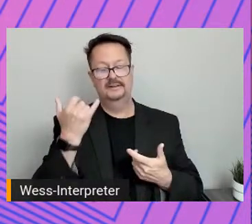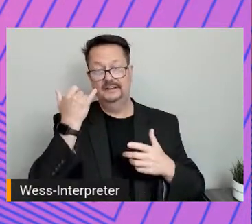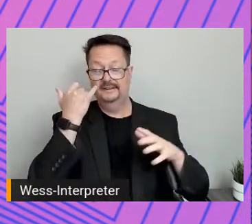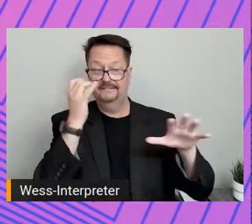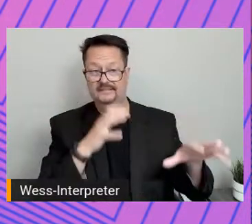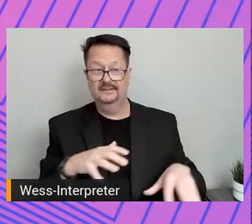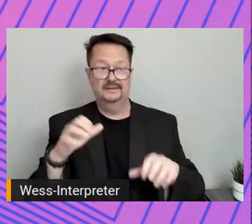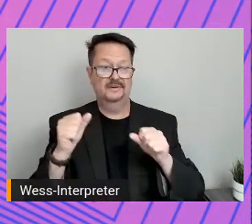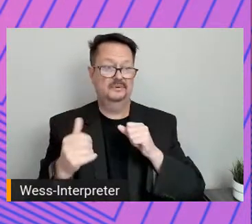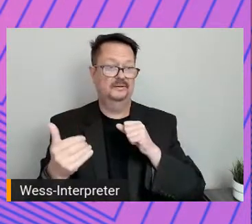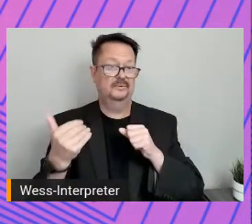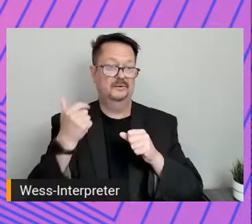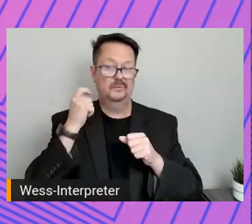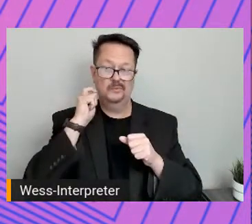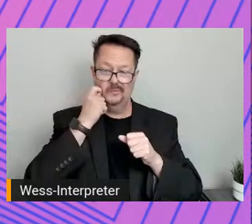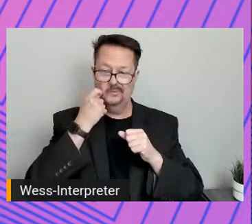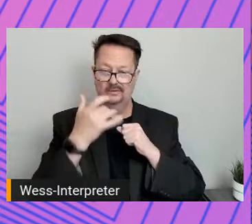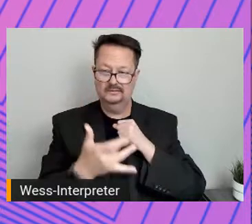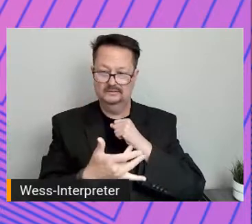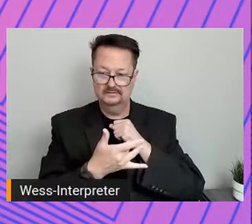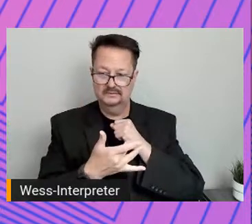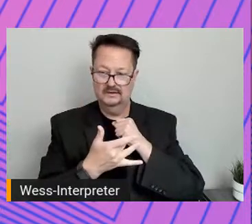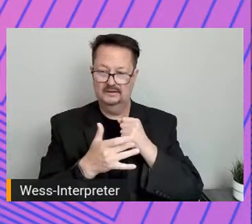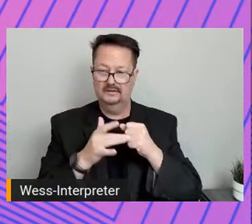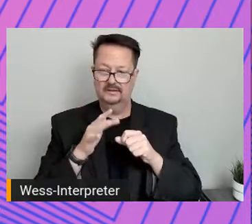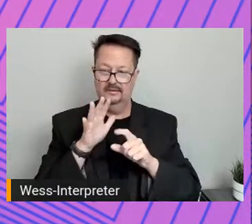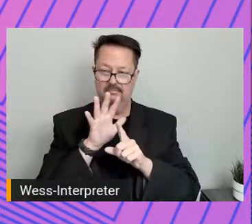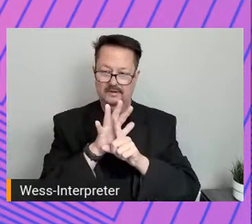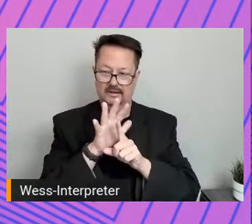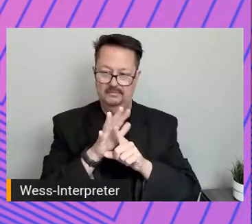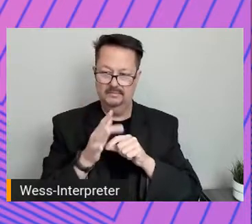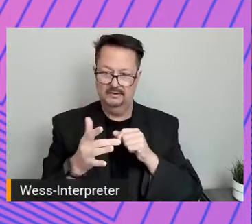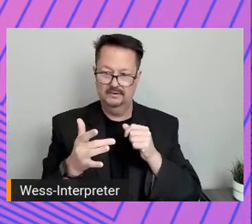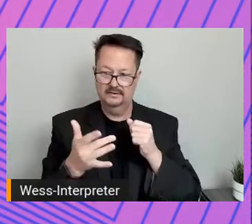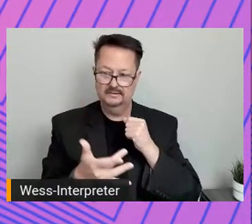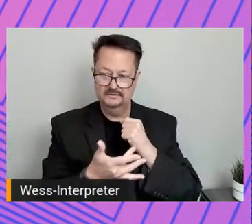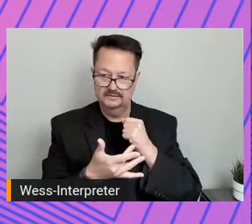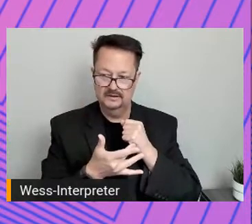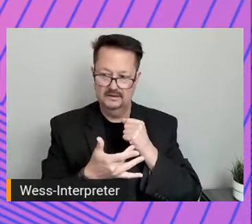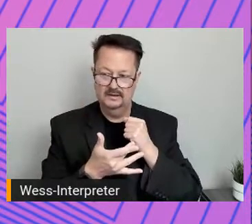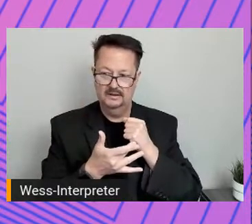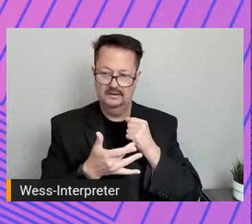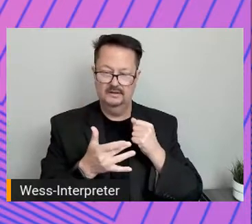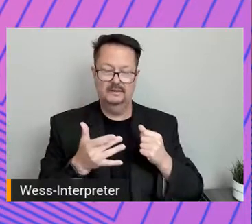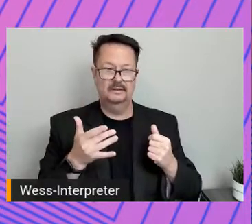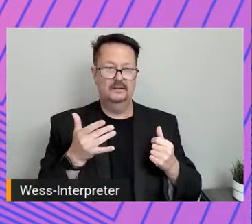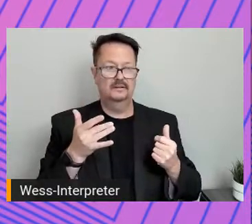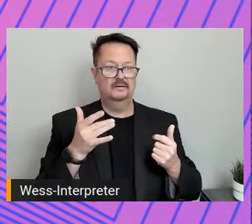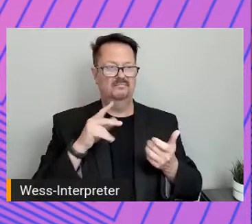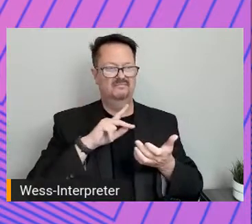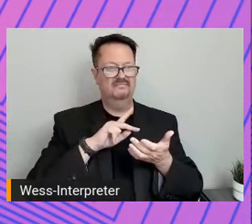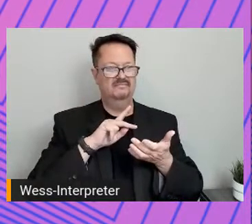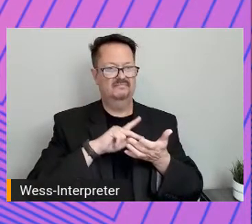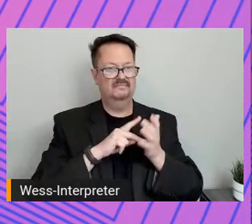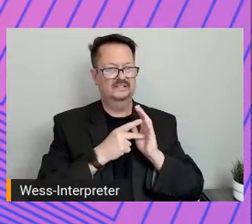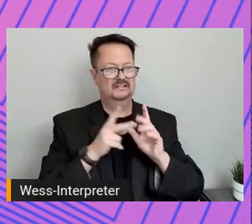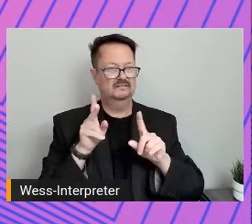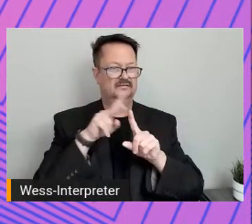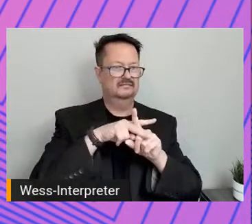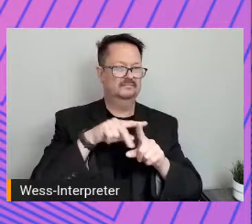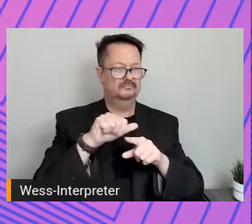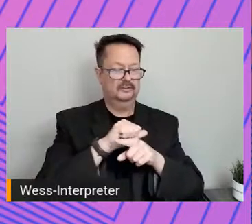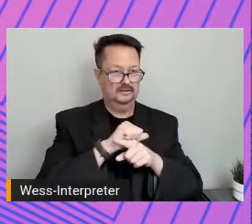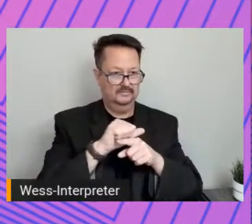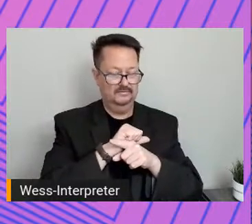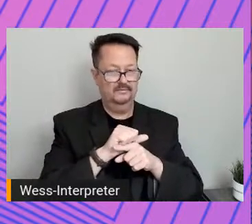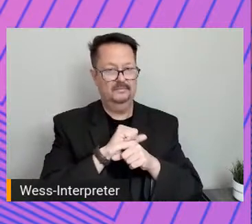tech usually goes far ahead of adoption of best practices. And that's a problem, because a number of